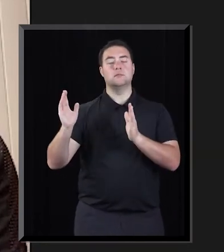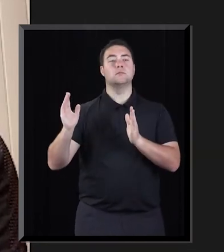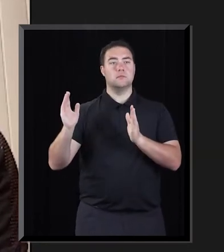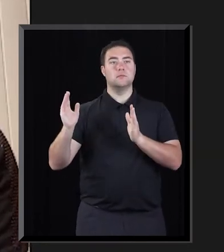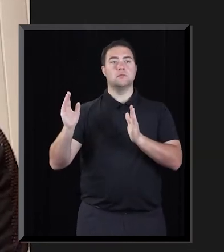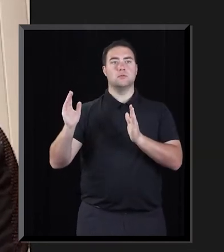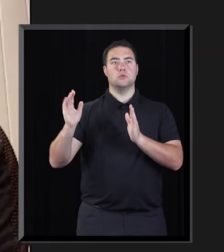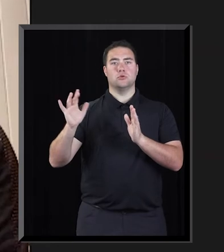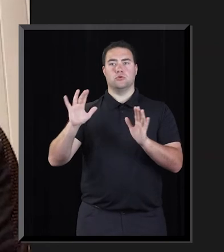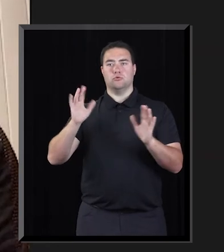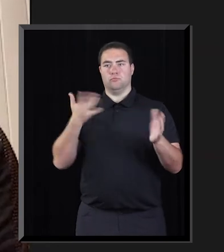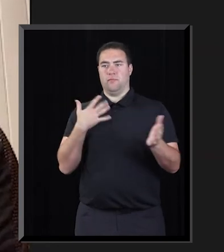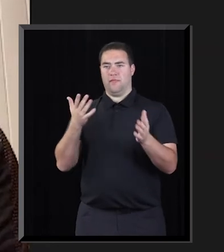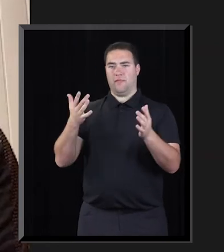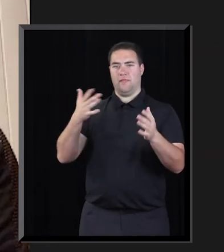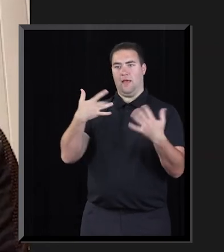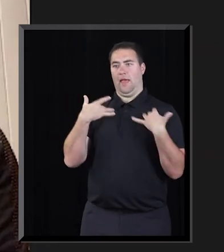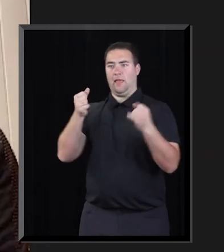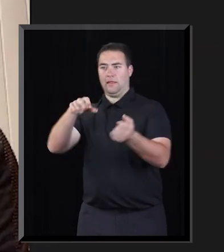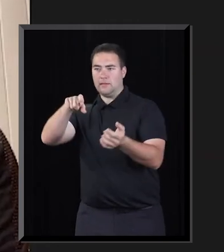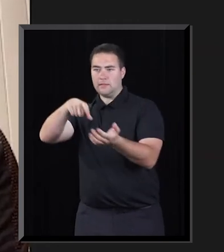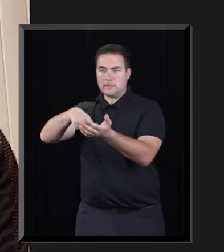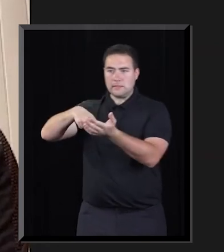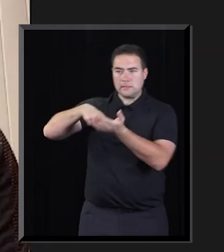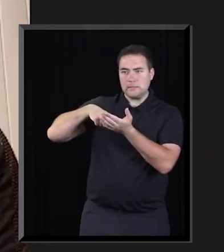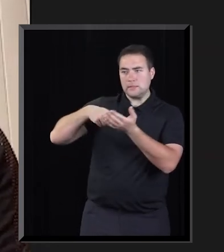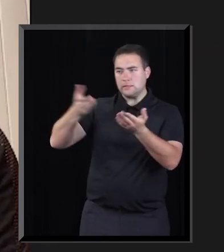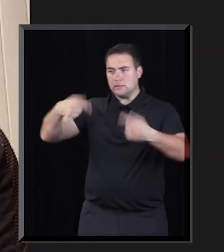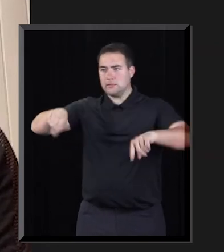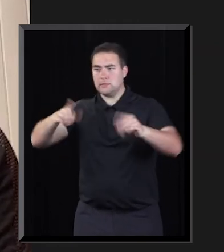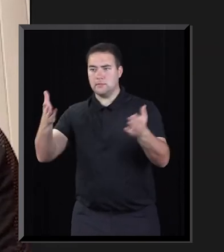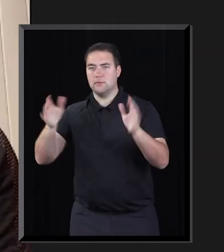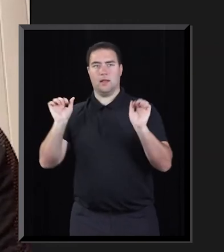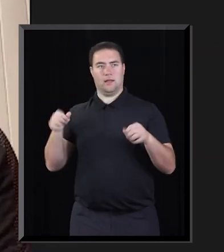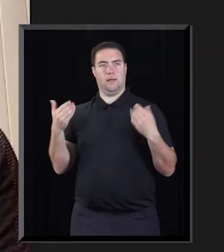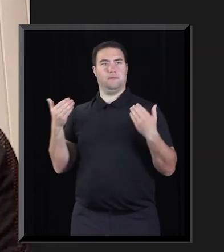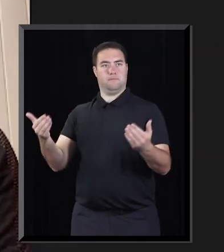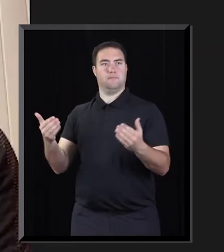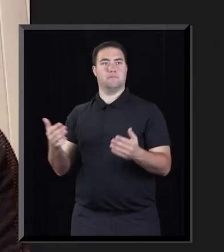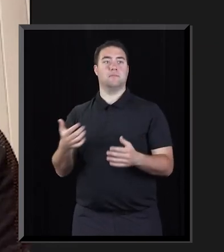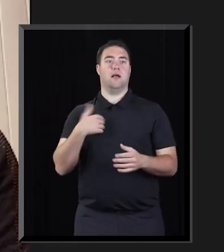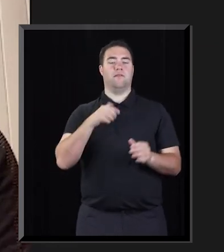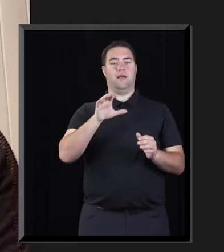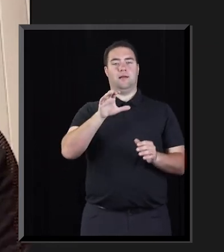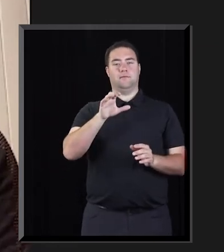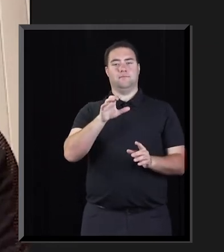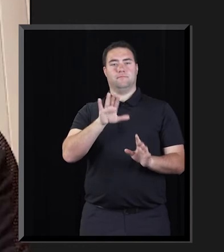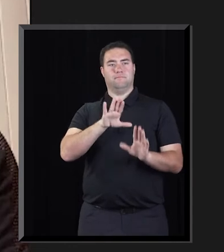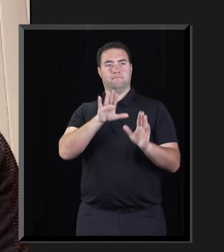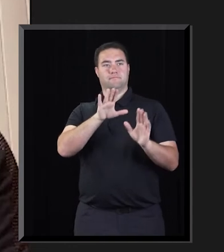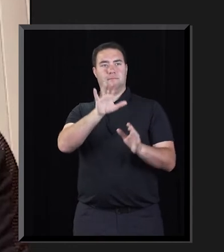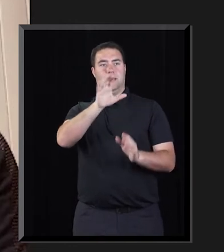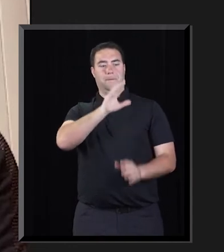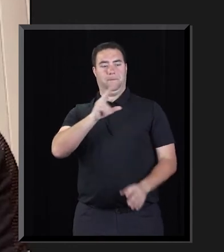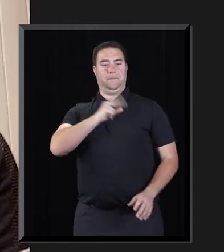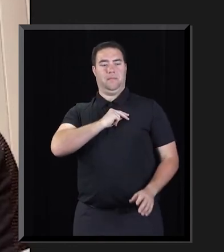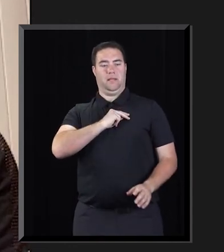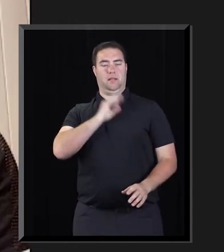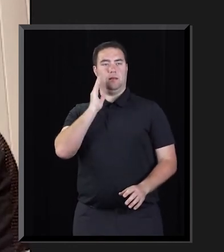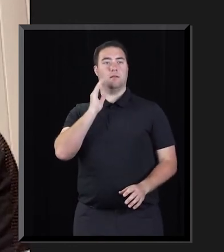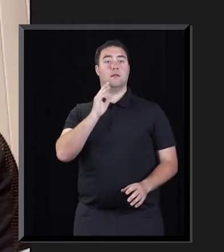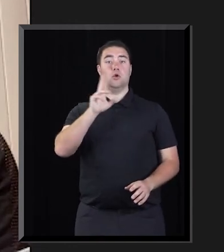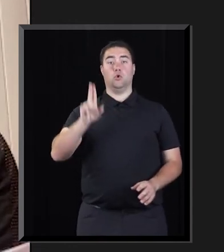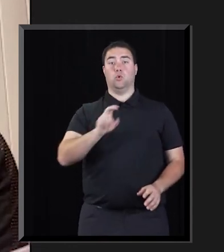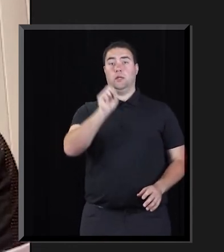society. Eventually, East School of Nursing designed and awarded a customized pin. In the United States, the first